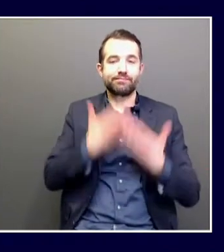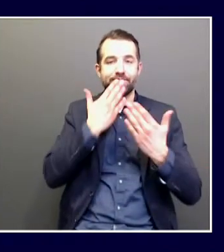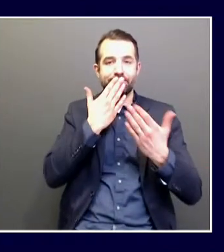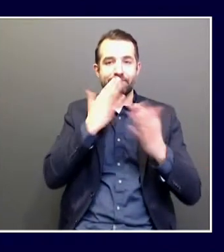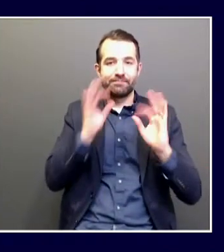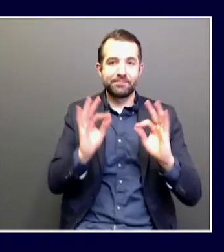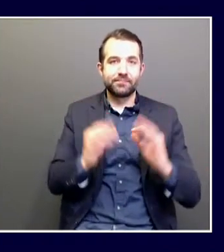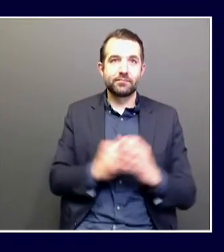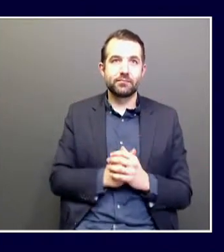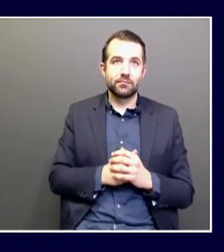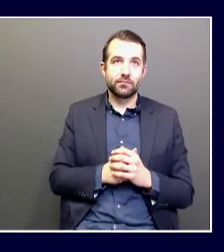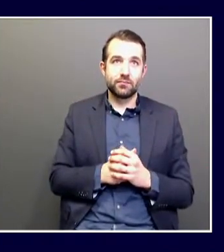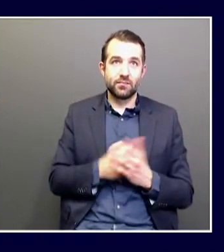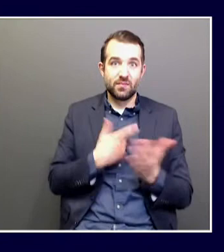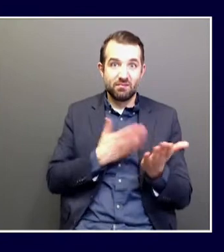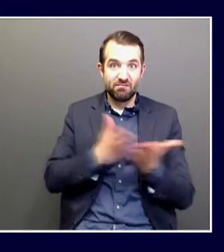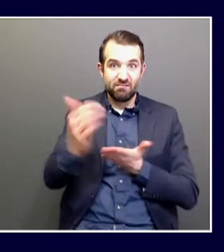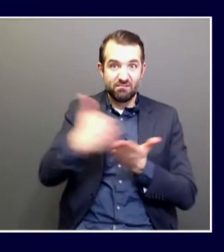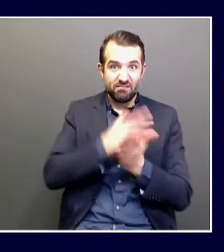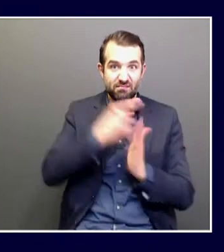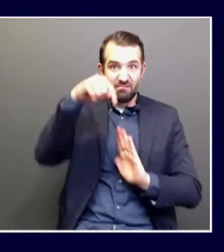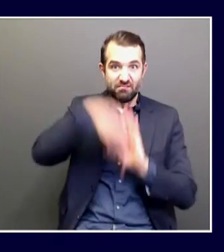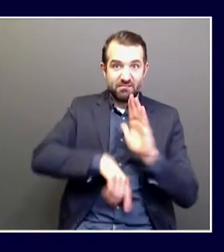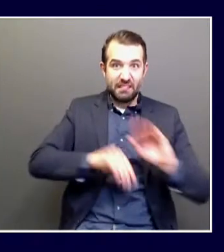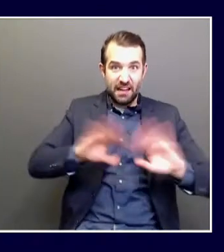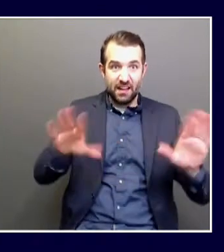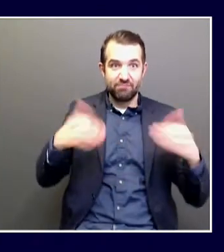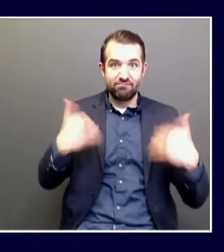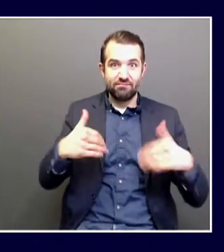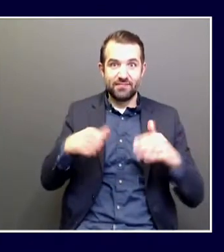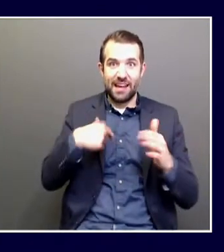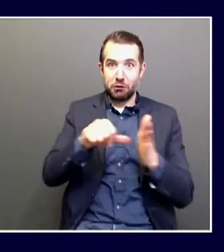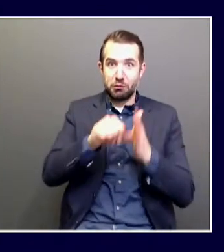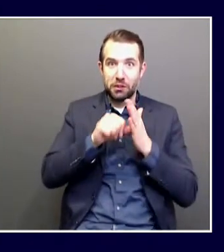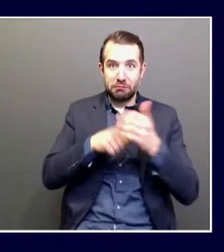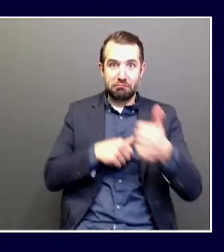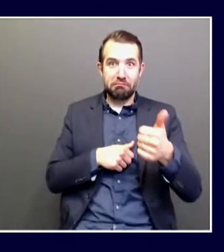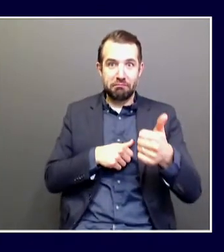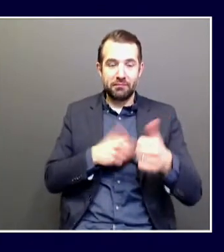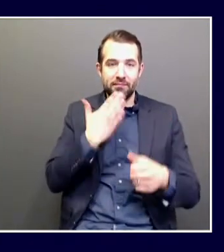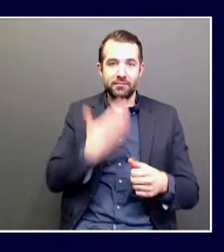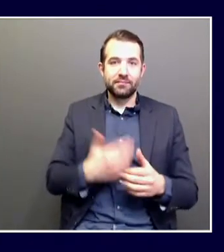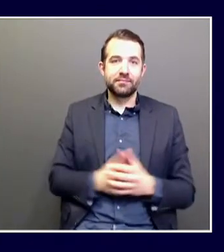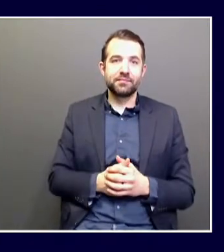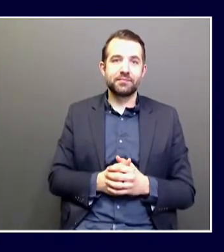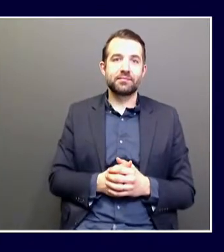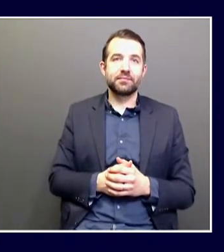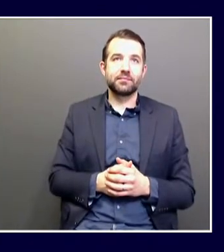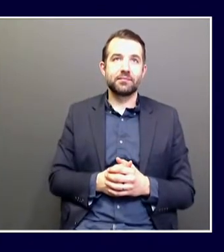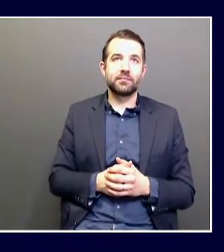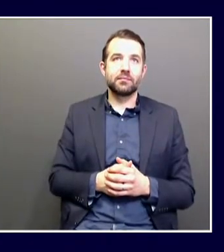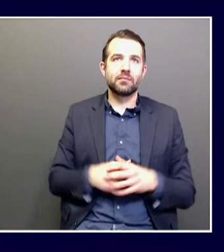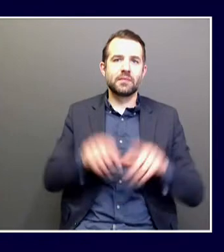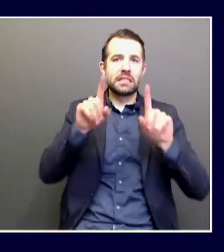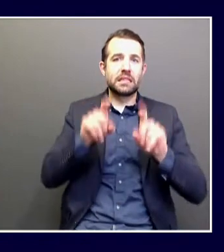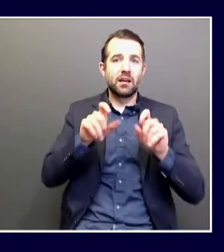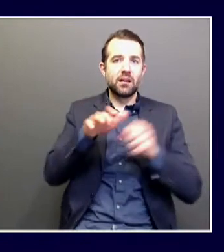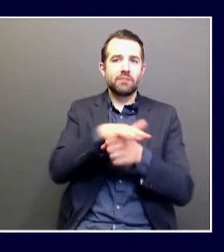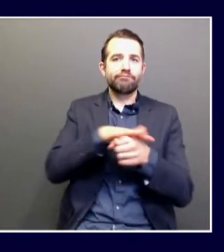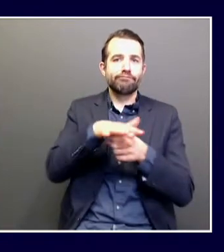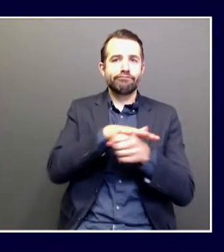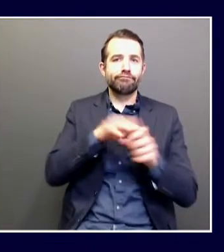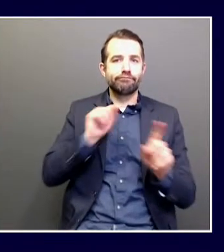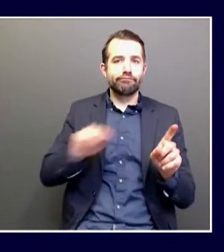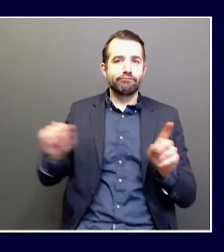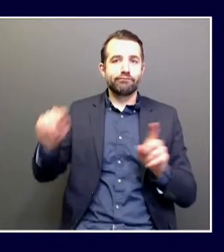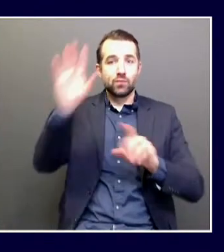that. My second question has to do with testing sites. I know that President Biden had announced, a couple of weeks ago about